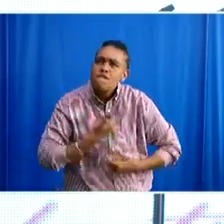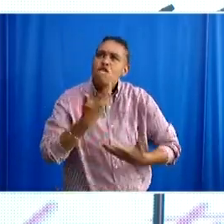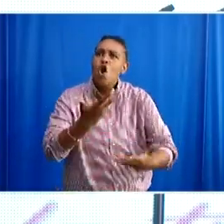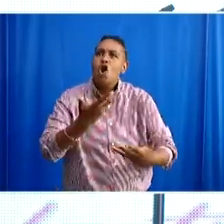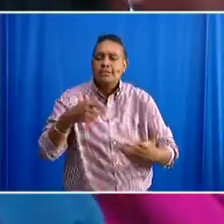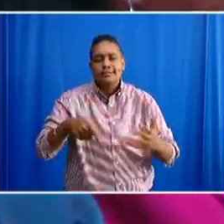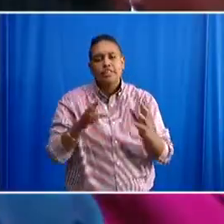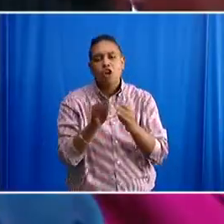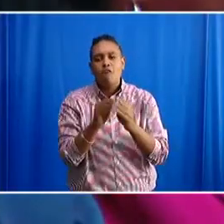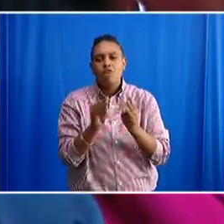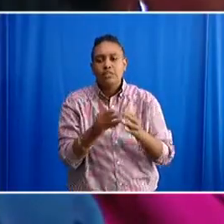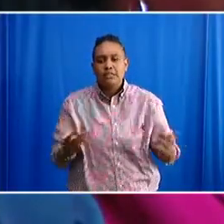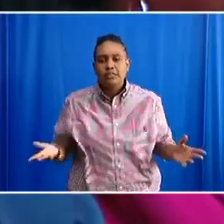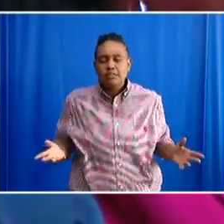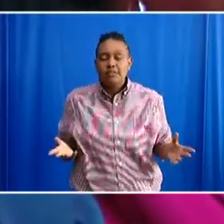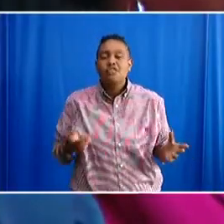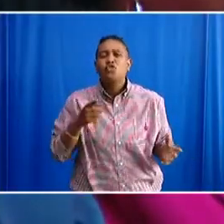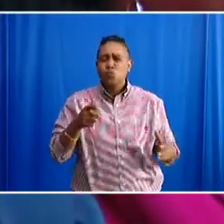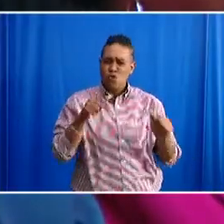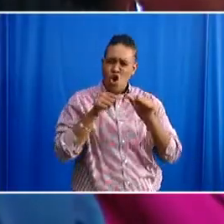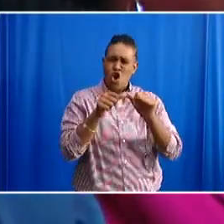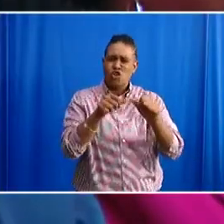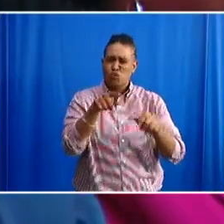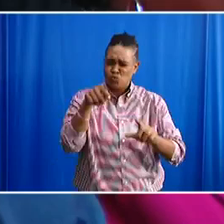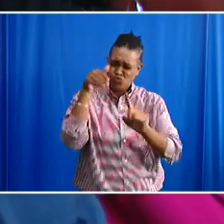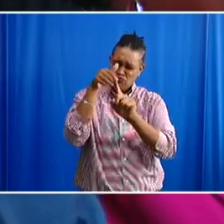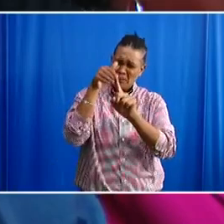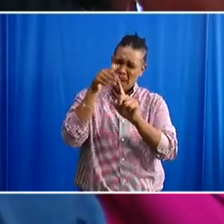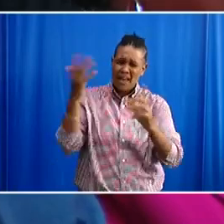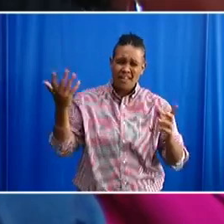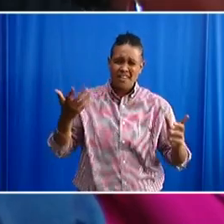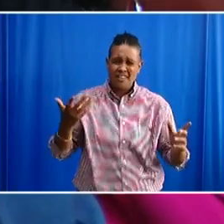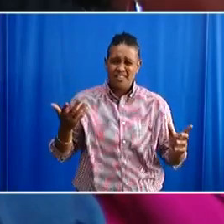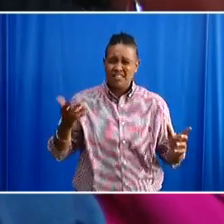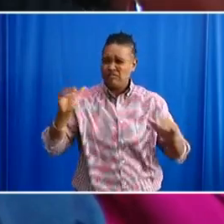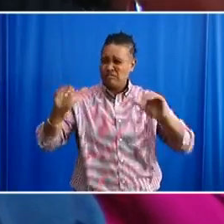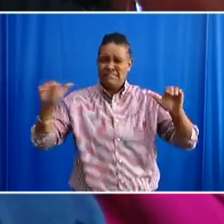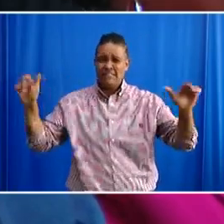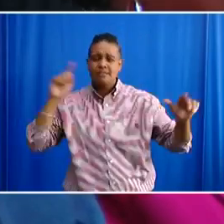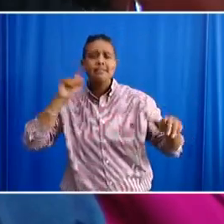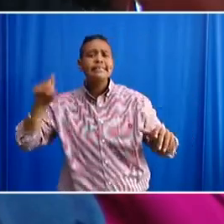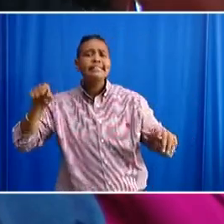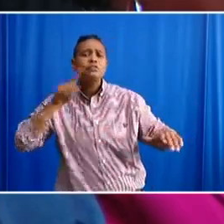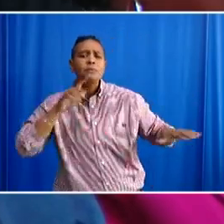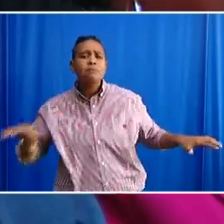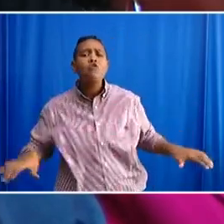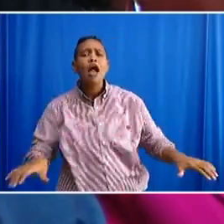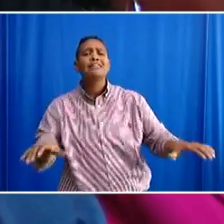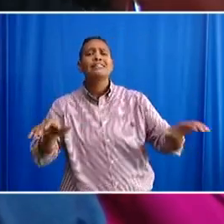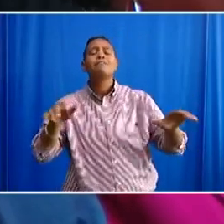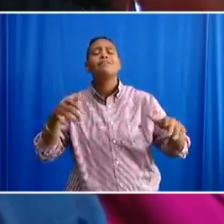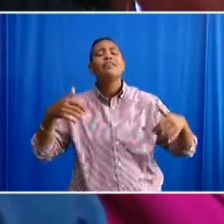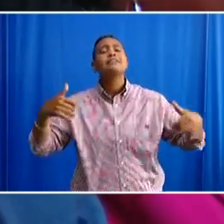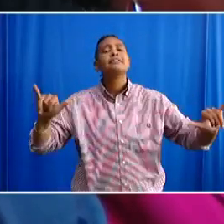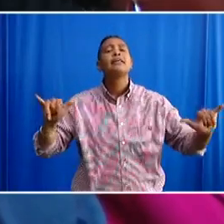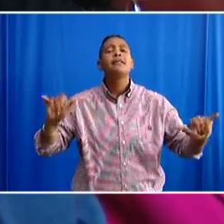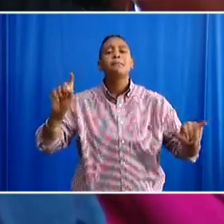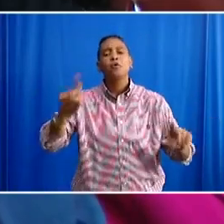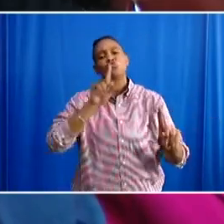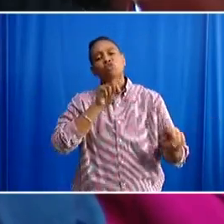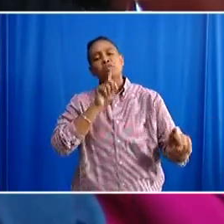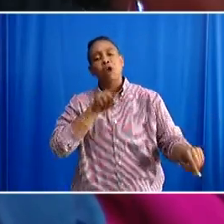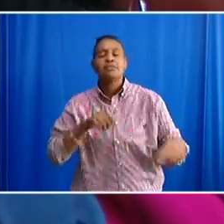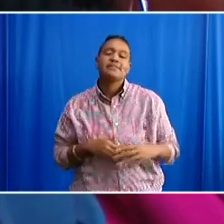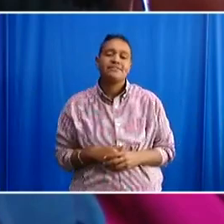these conferences. You continue to remind of the need to be proactive and yet to be